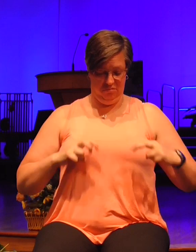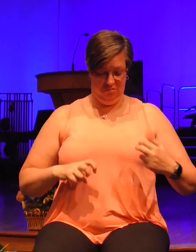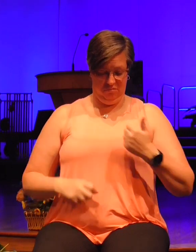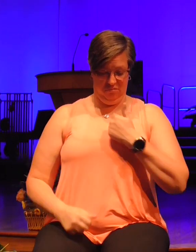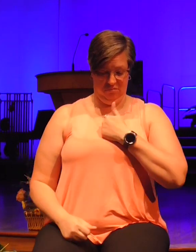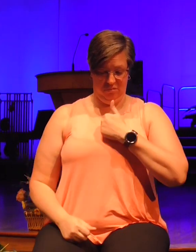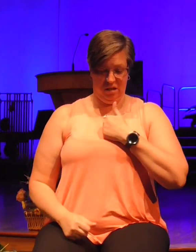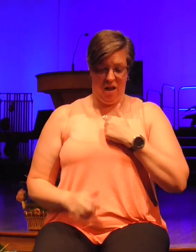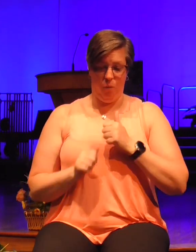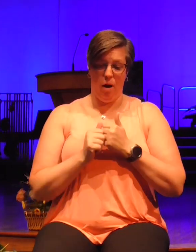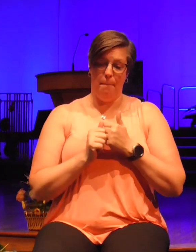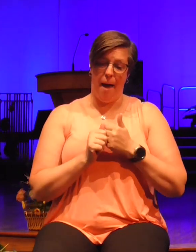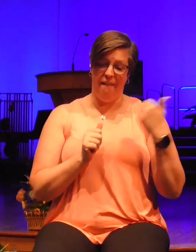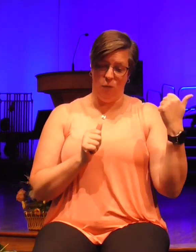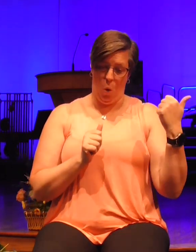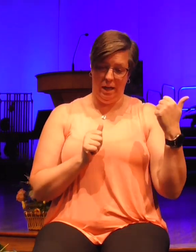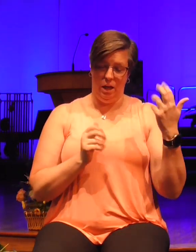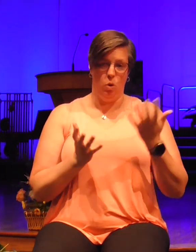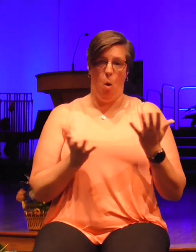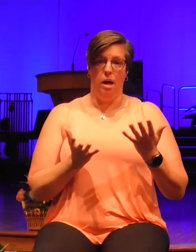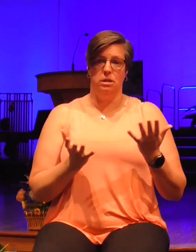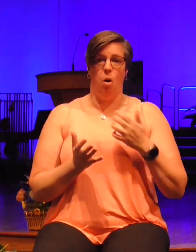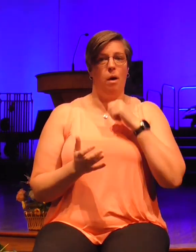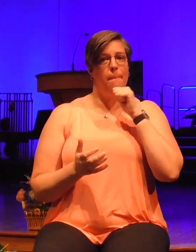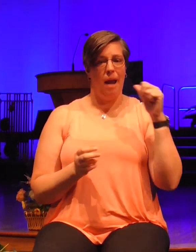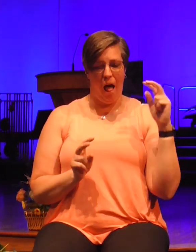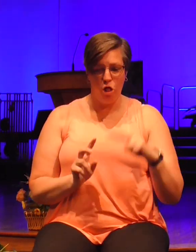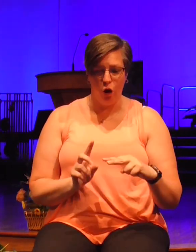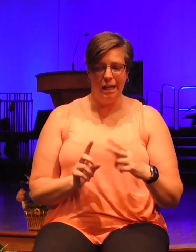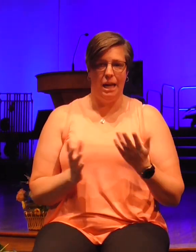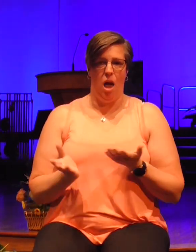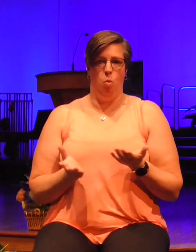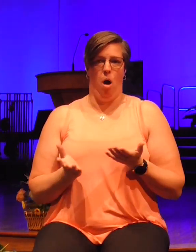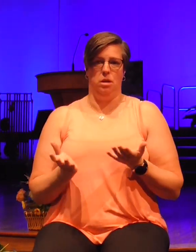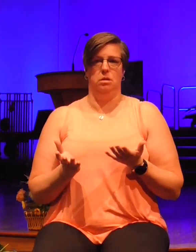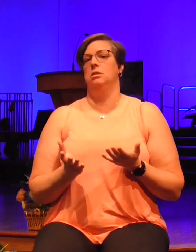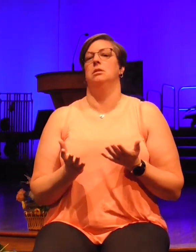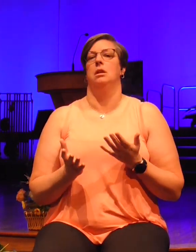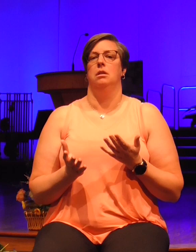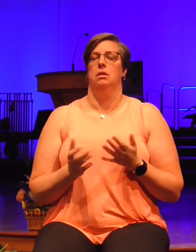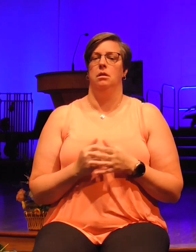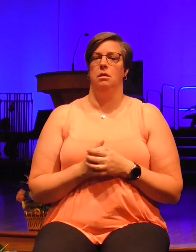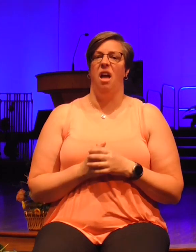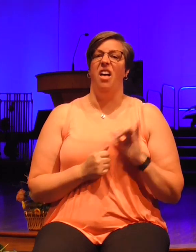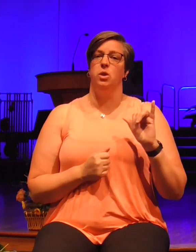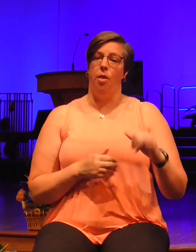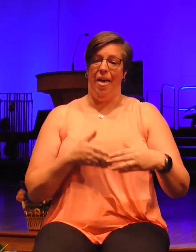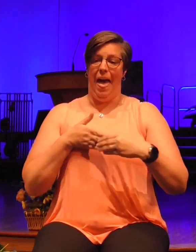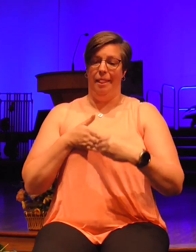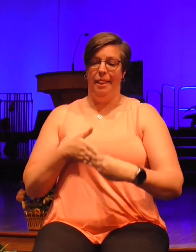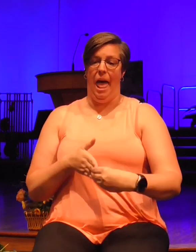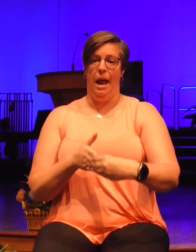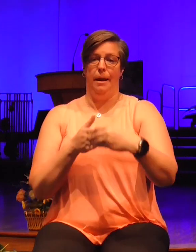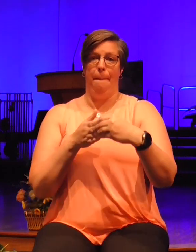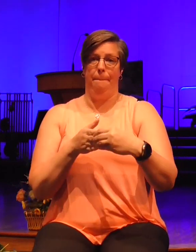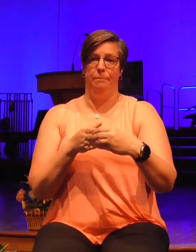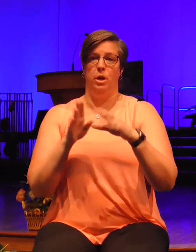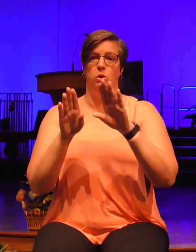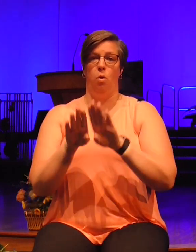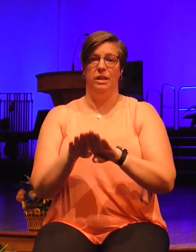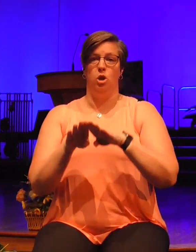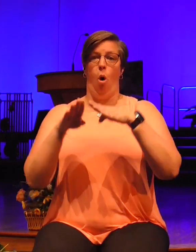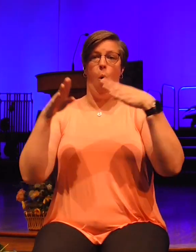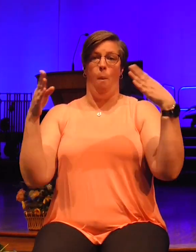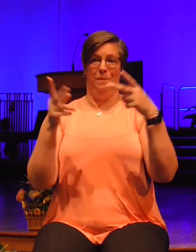he avoiding? What was he not looking at? What was he not taking a deeper look at? And this led him into an opening